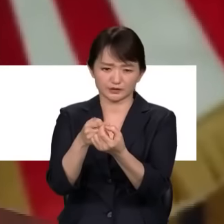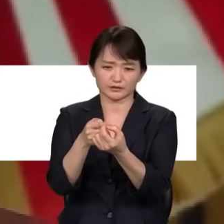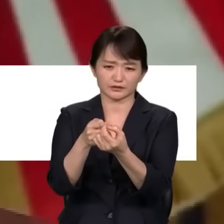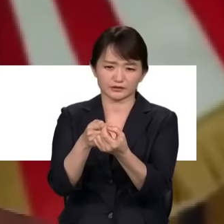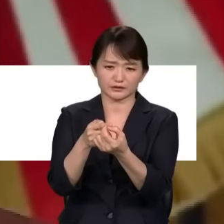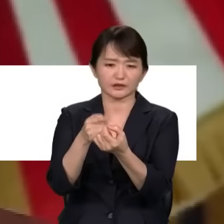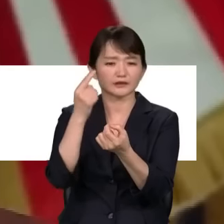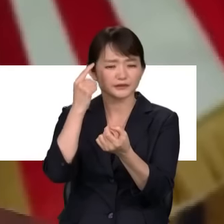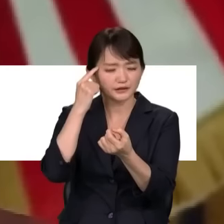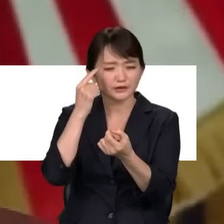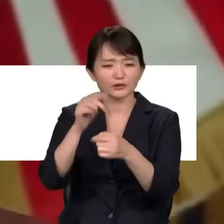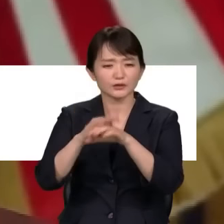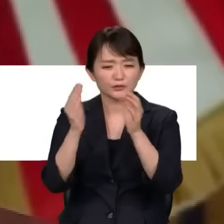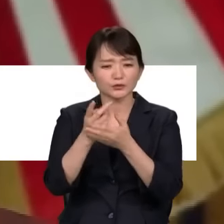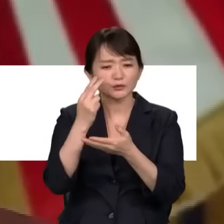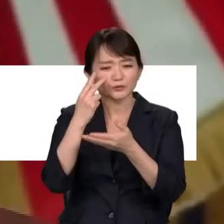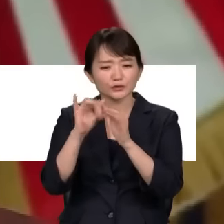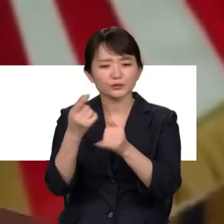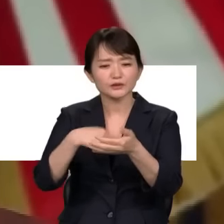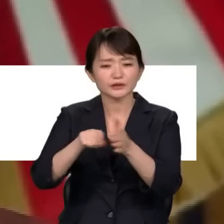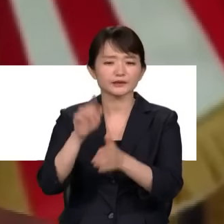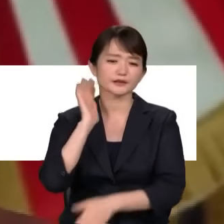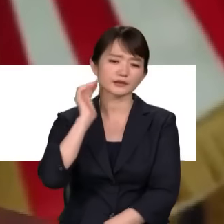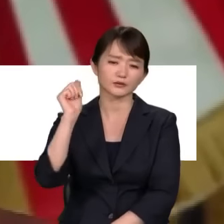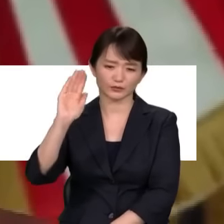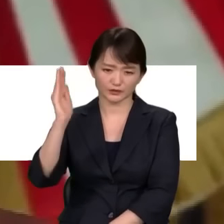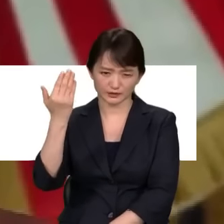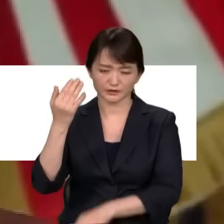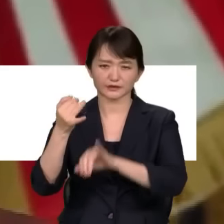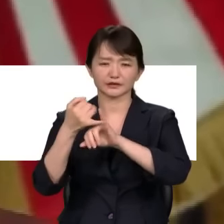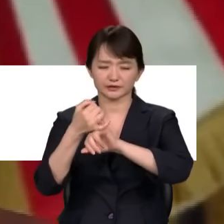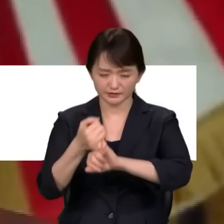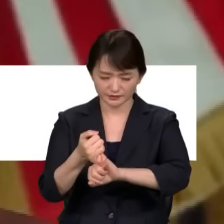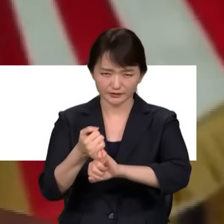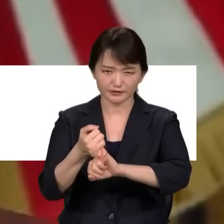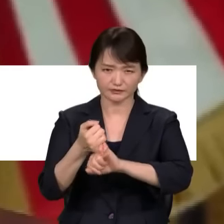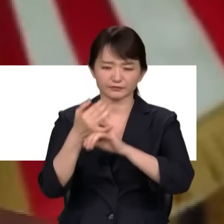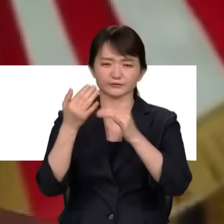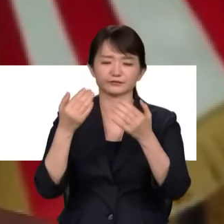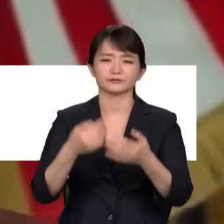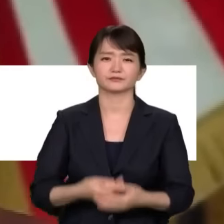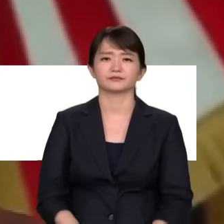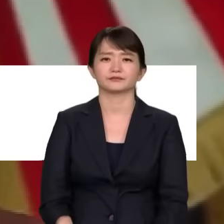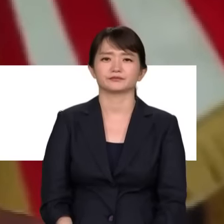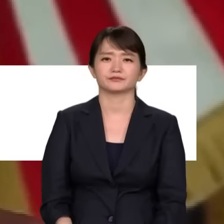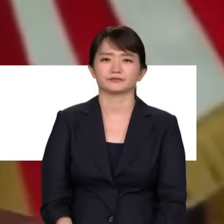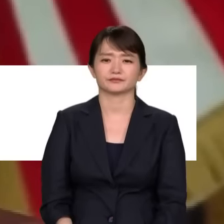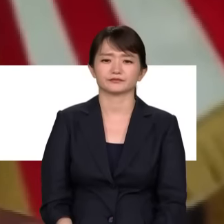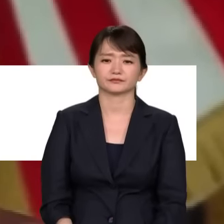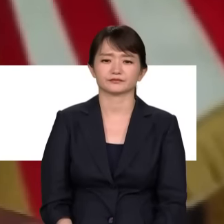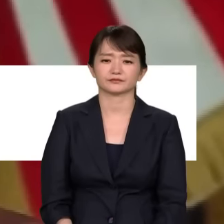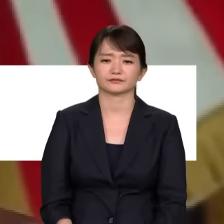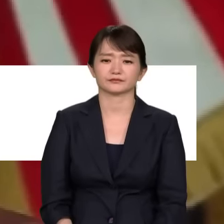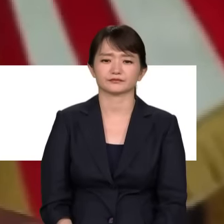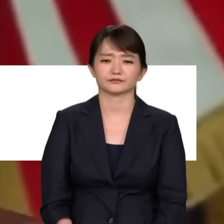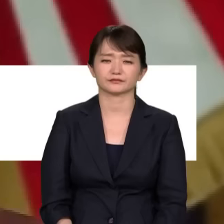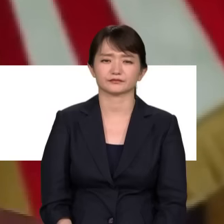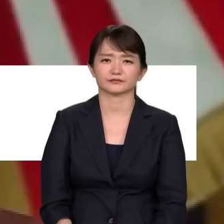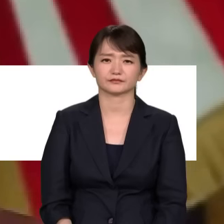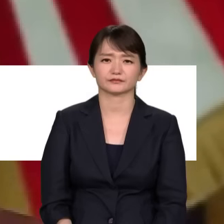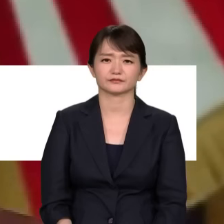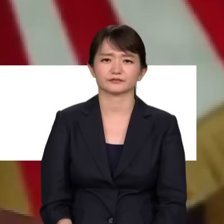I promise to be a president for all Americans. You can always trust me to